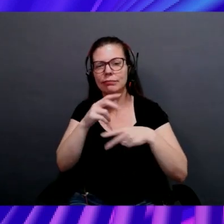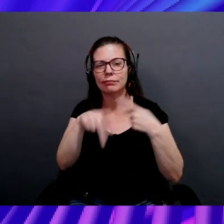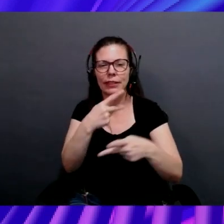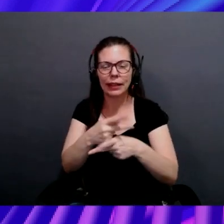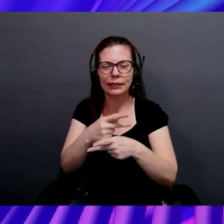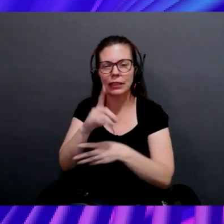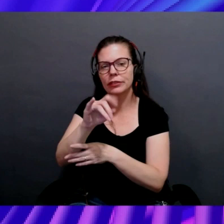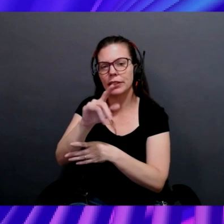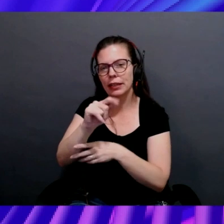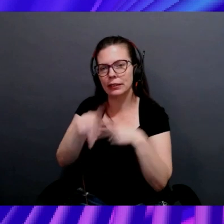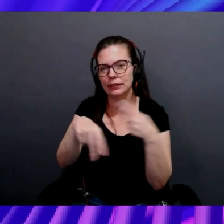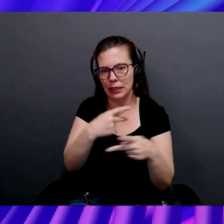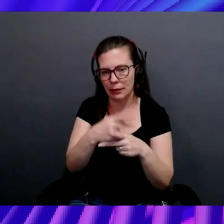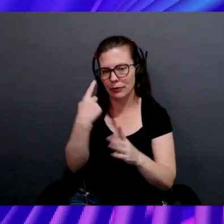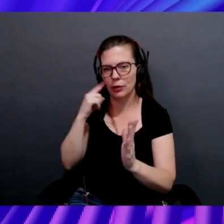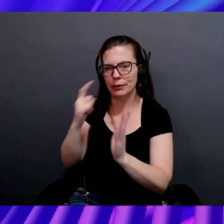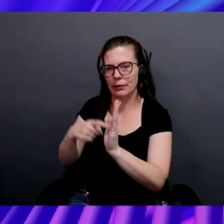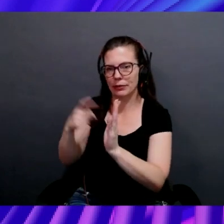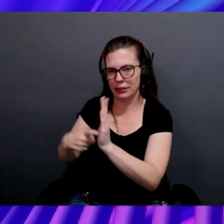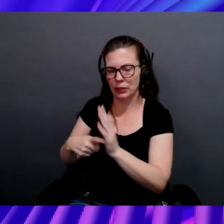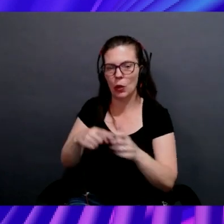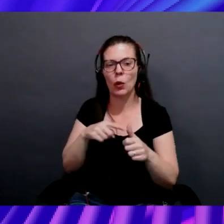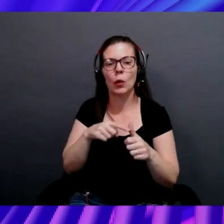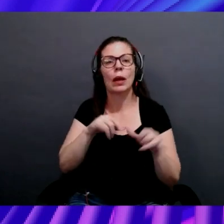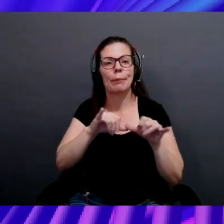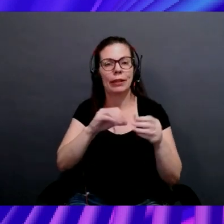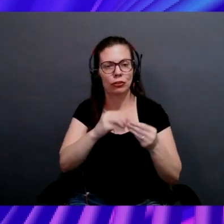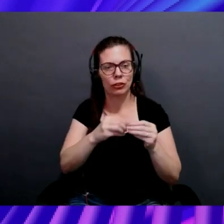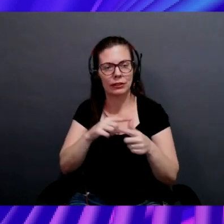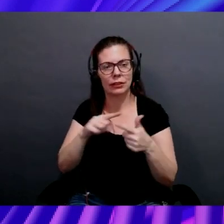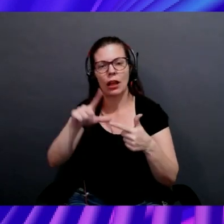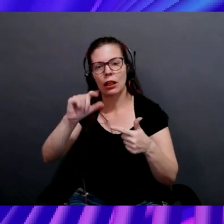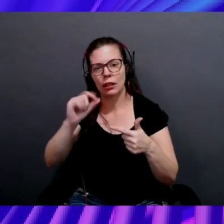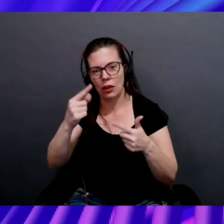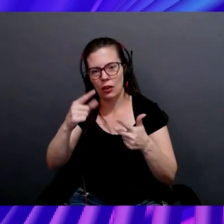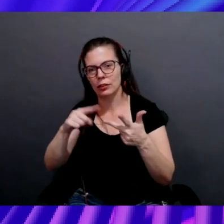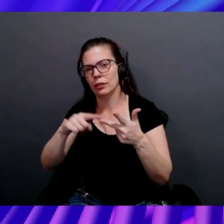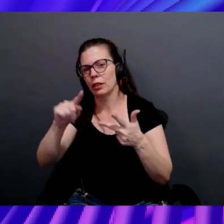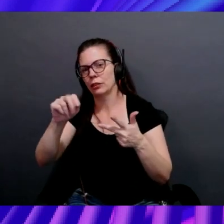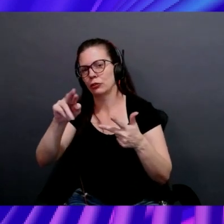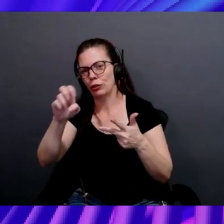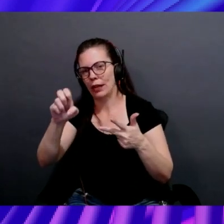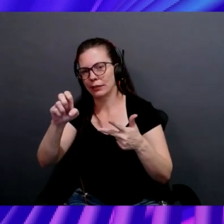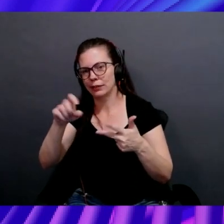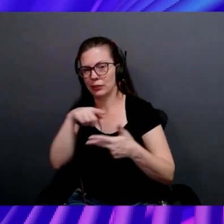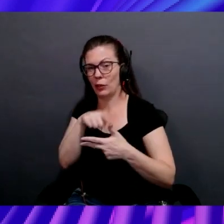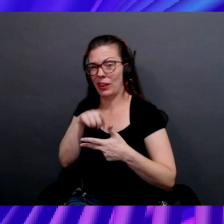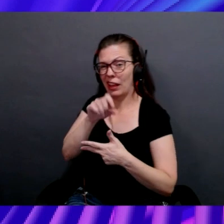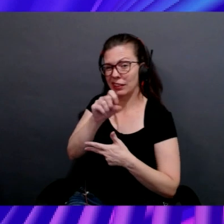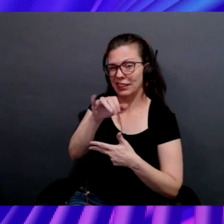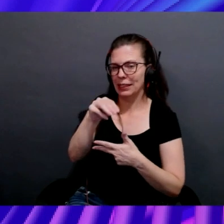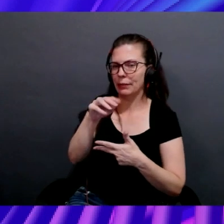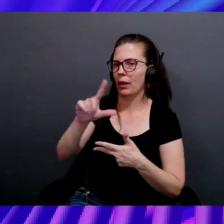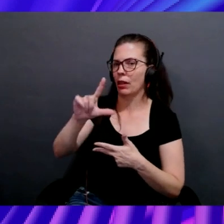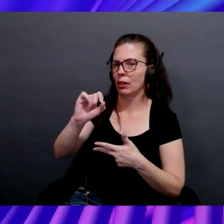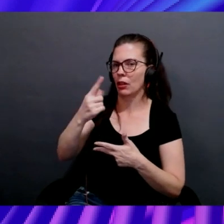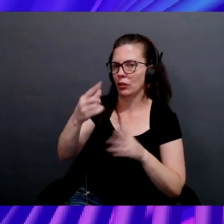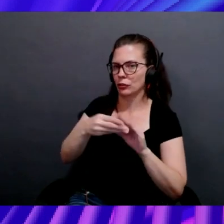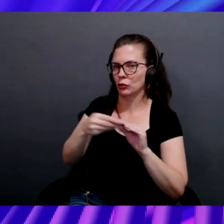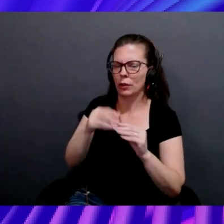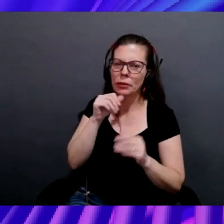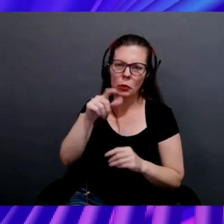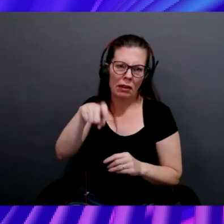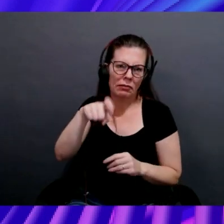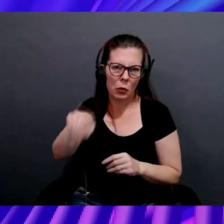metrics, logs, and traces. So what you're describing is very much a logs story. Right. It doesn't have to be just a log story. Oh, interesting. But